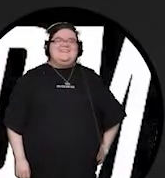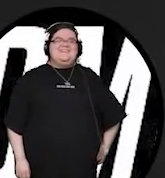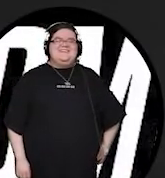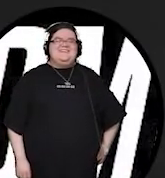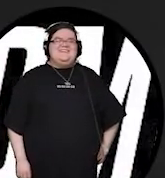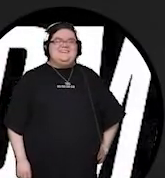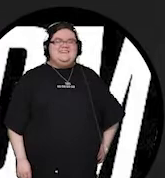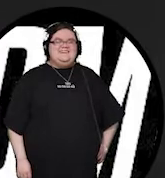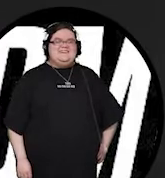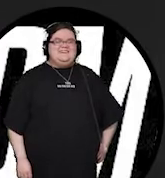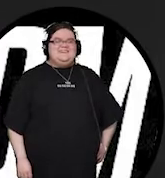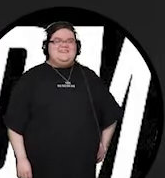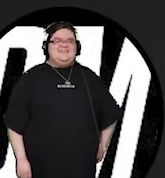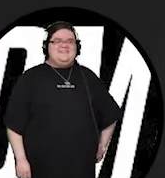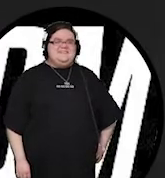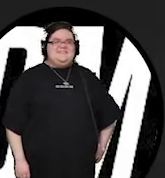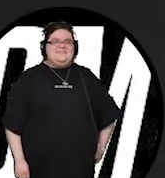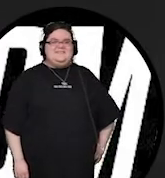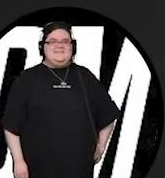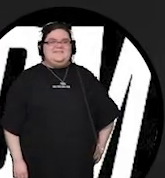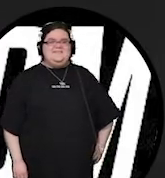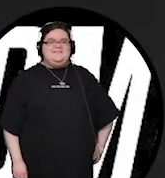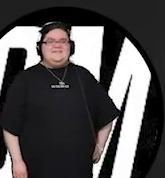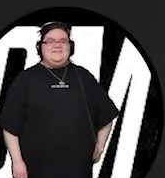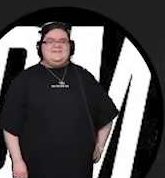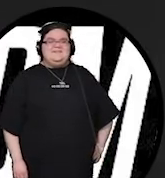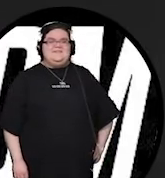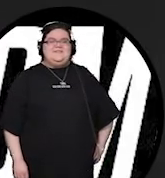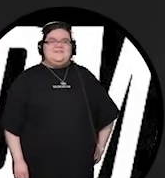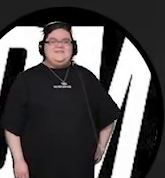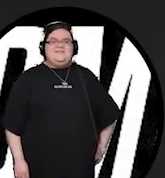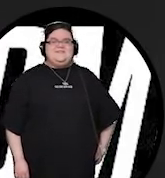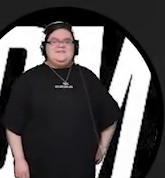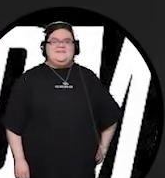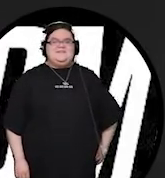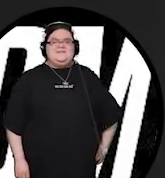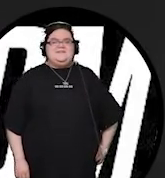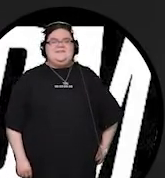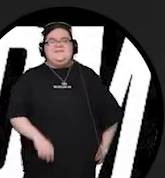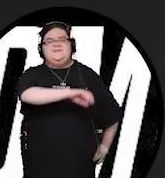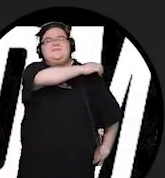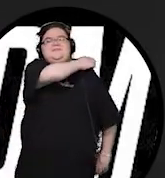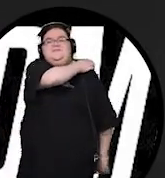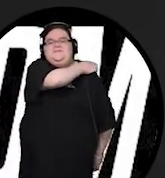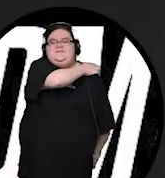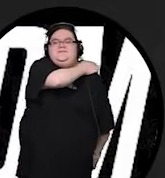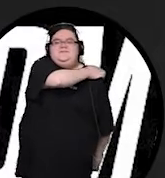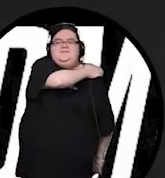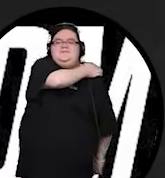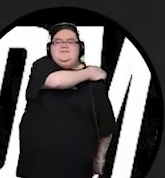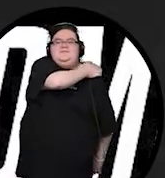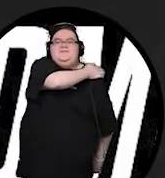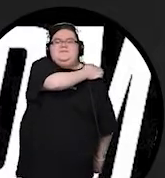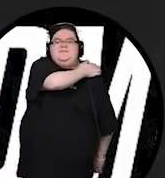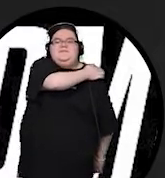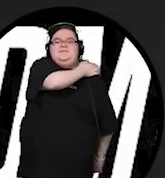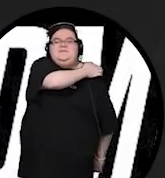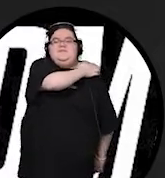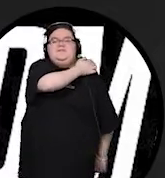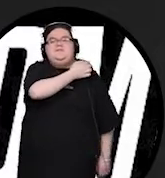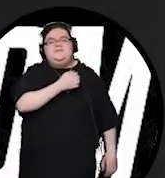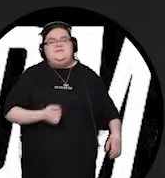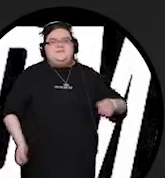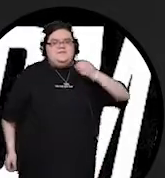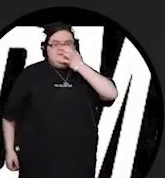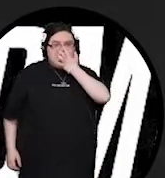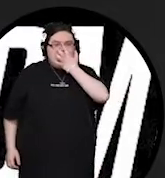He's straight just fucking it, alright? Because the thing's above him. That's yeah. Not even like him trying to exercise. Yeah, there was just no fucking. Exercise there. That was just straight fucking. Why is this guy